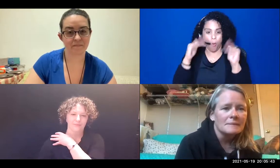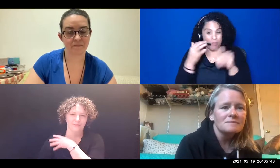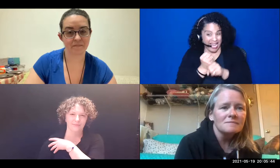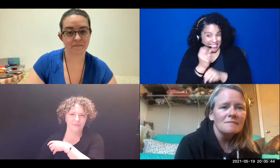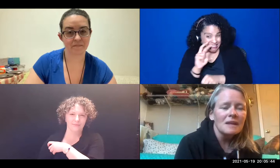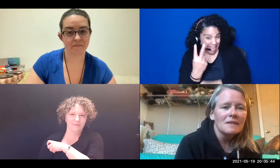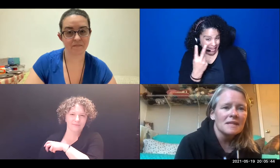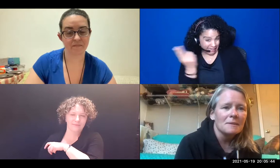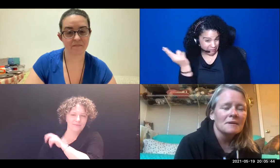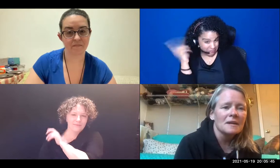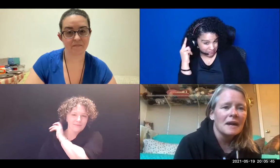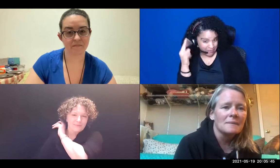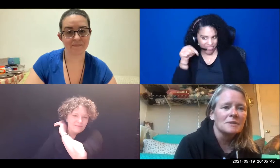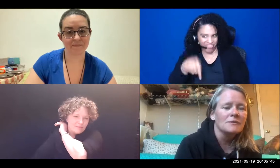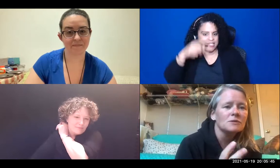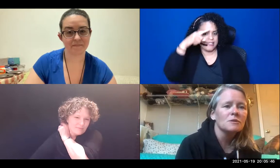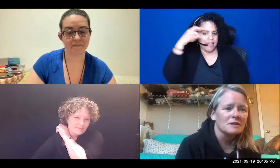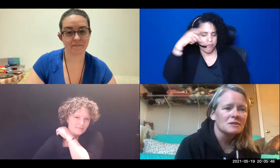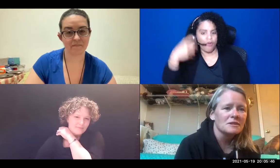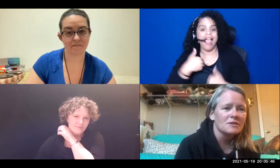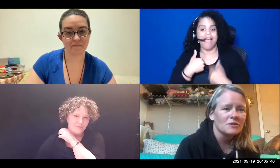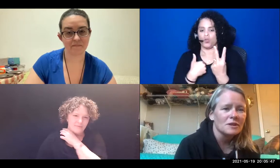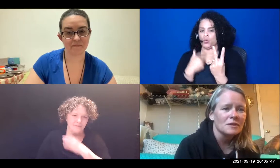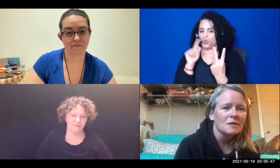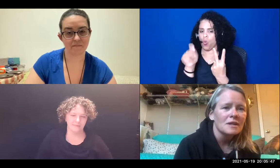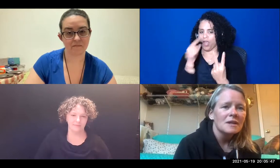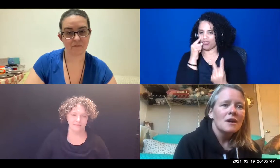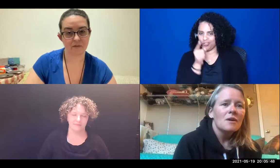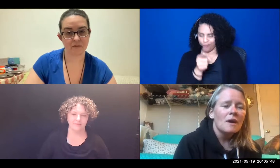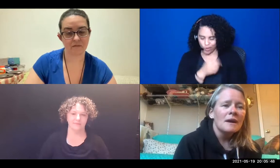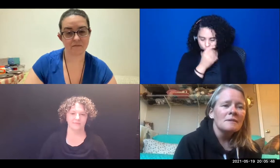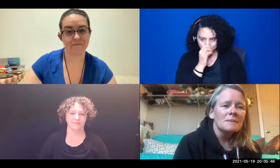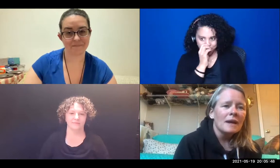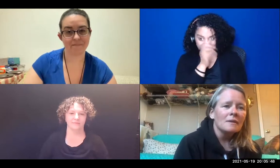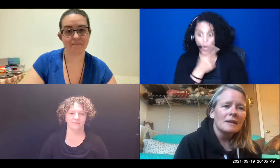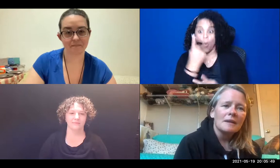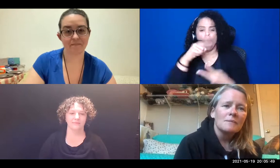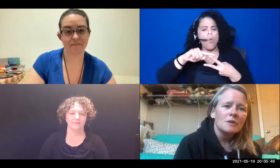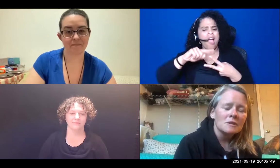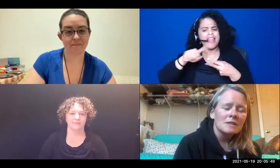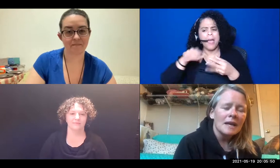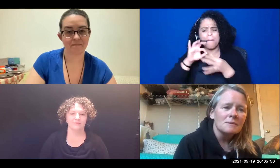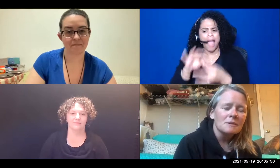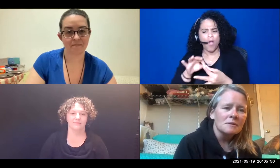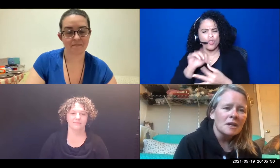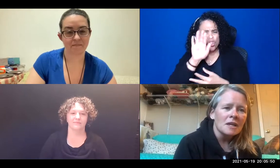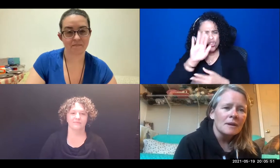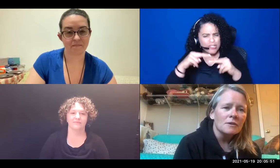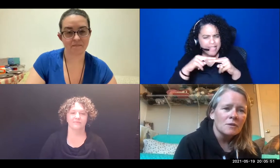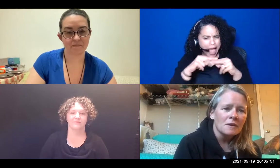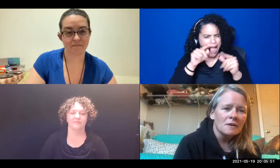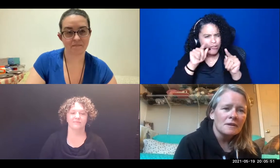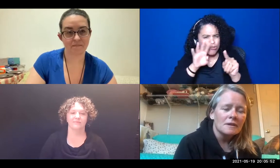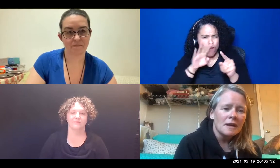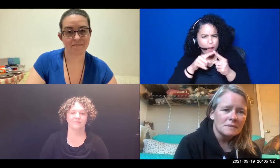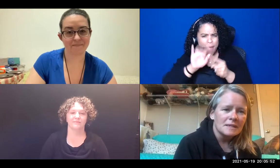get a second one this summer. So I have two questions for you. One was about your slides when you were talking about